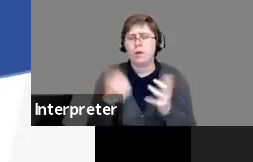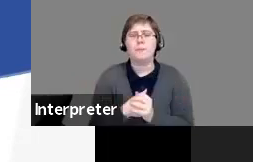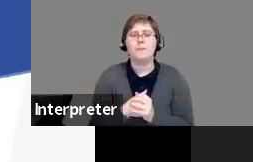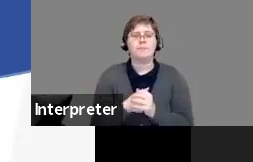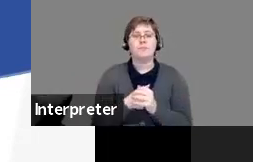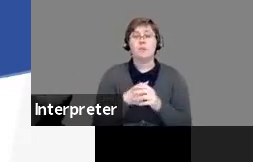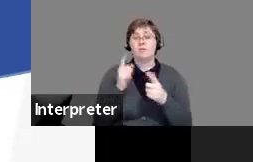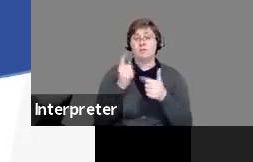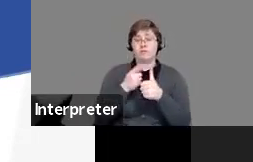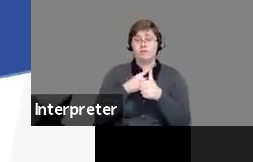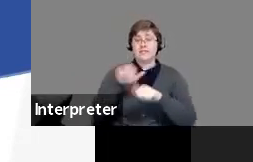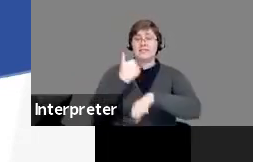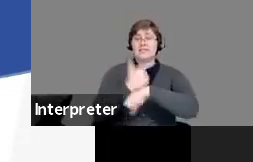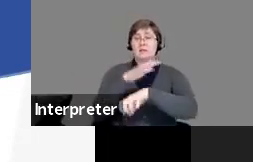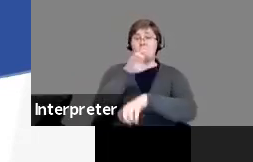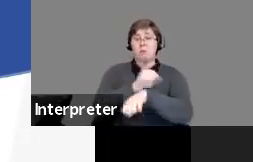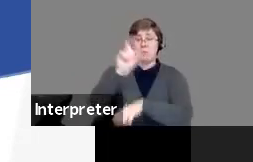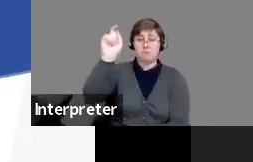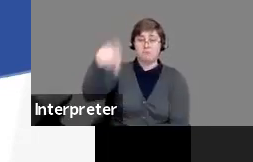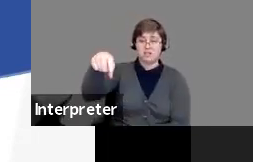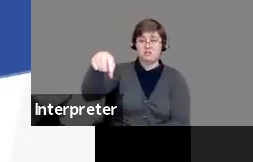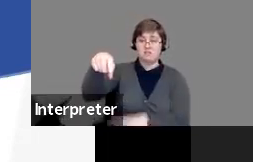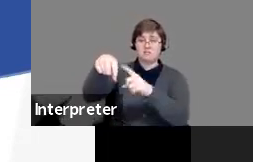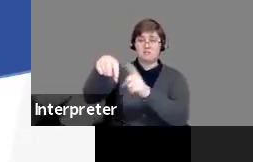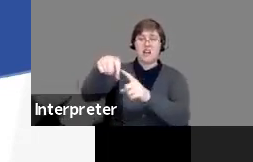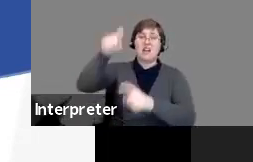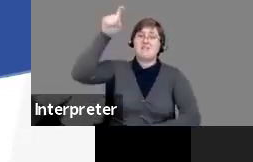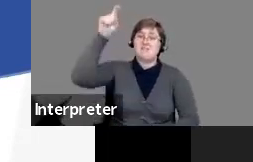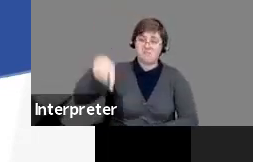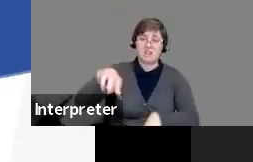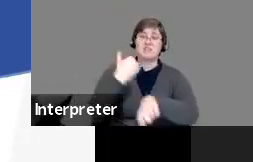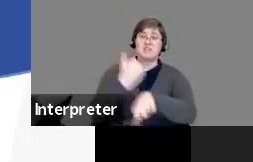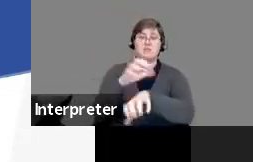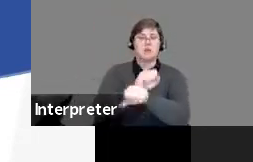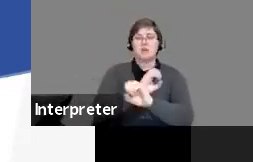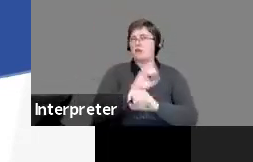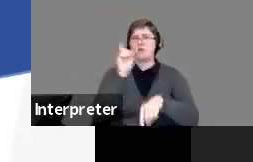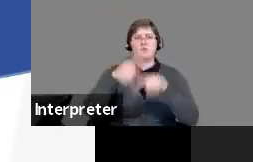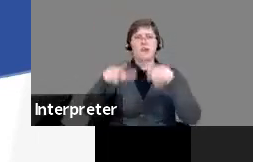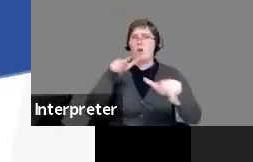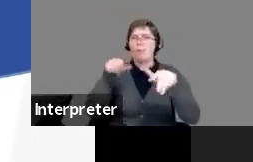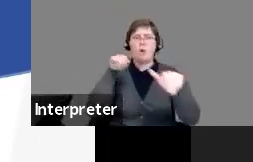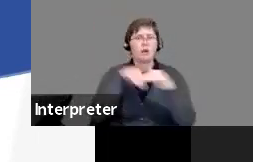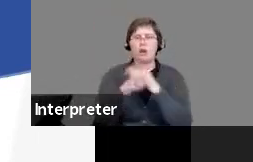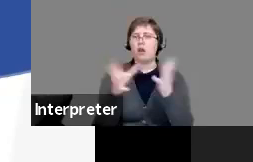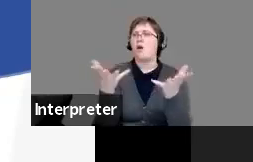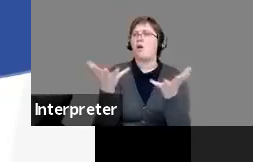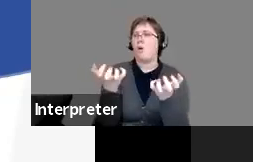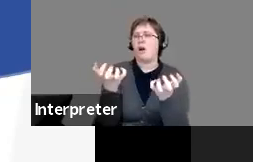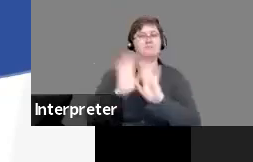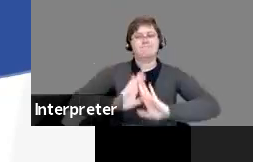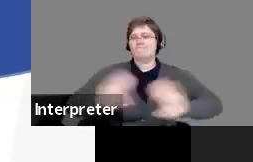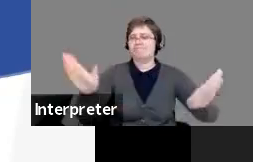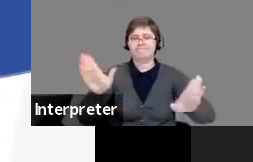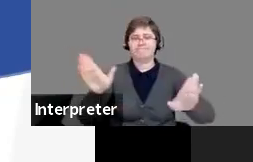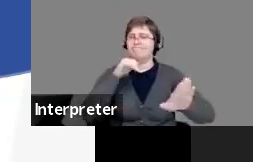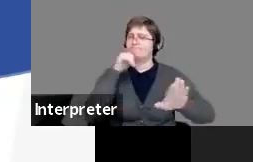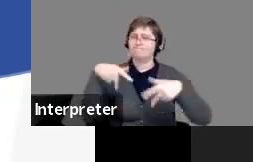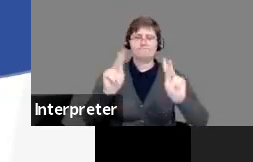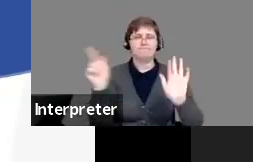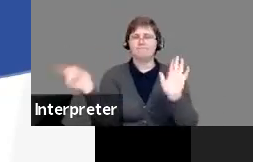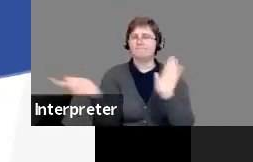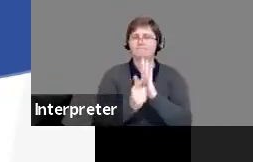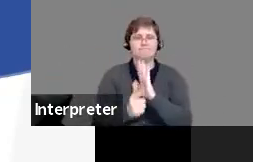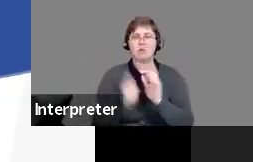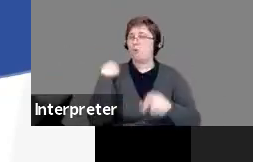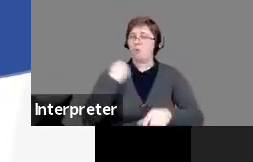you're going to need an appointment. You must schedule ahead. There are no walk-ups, please. No walk-ups. That is not going to be